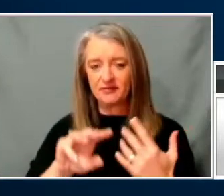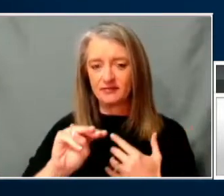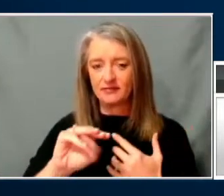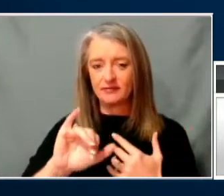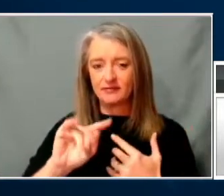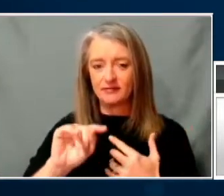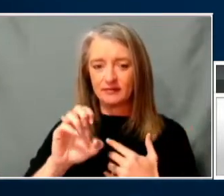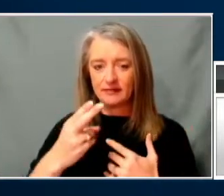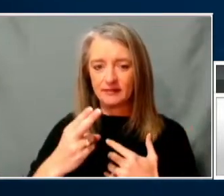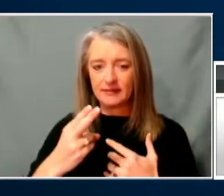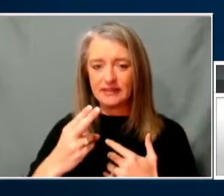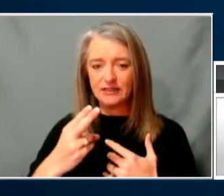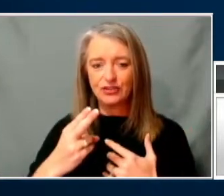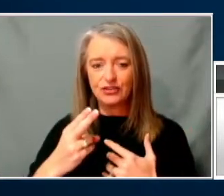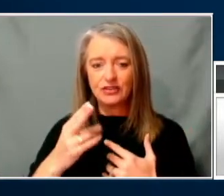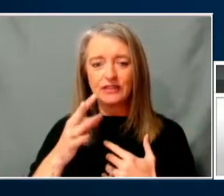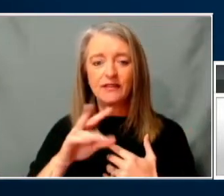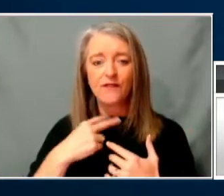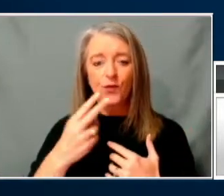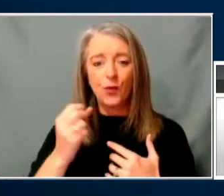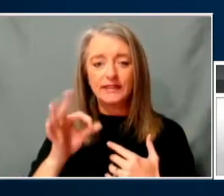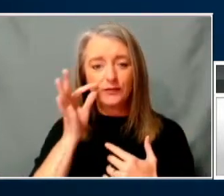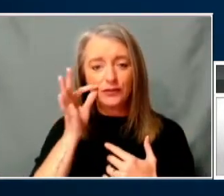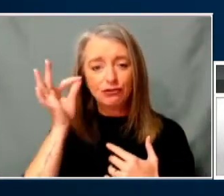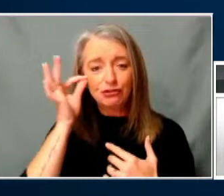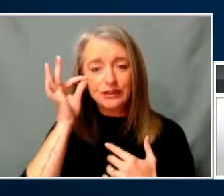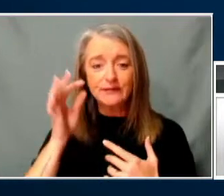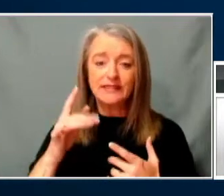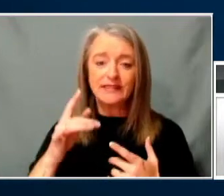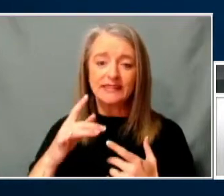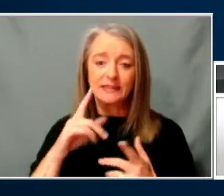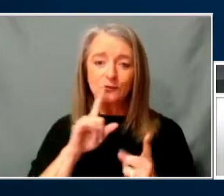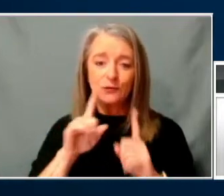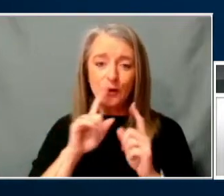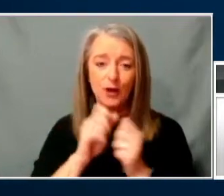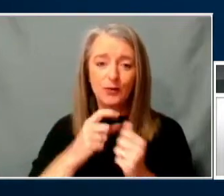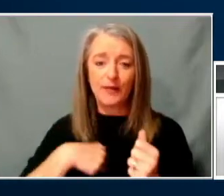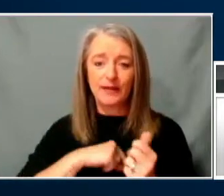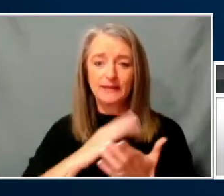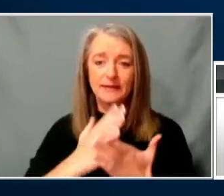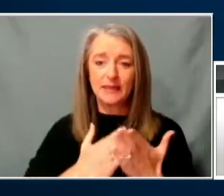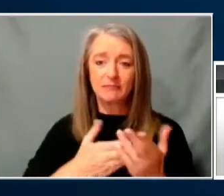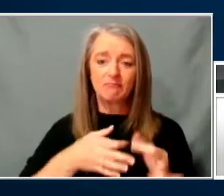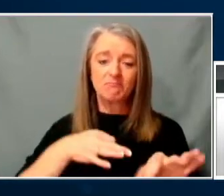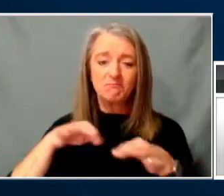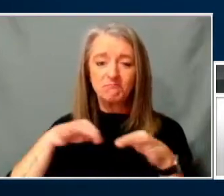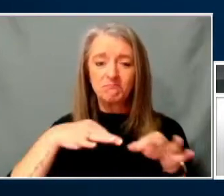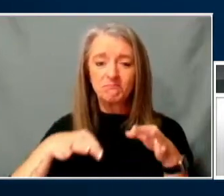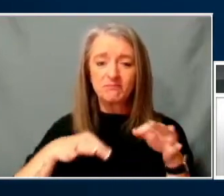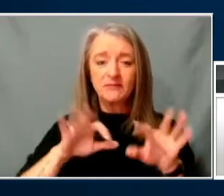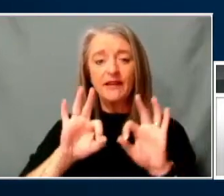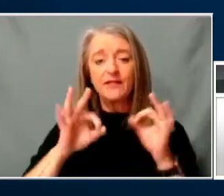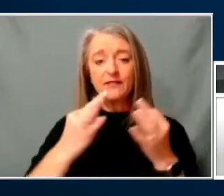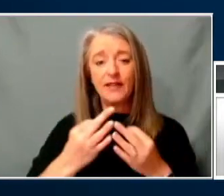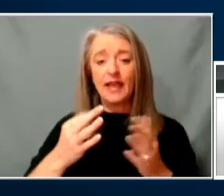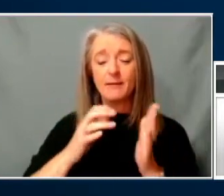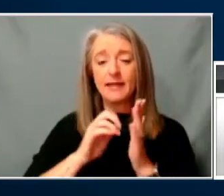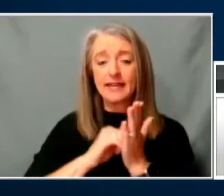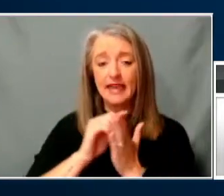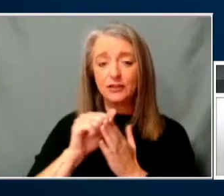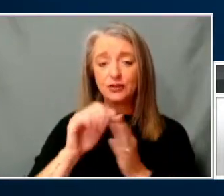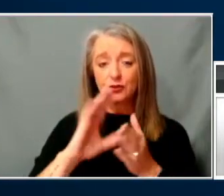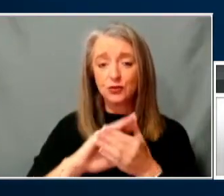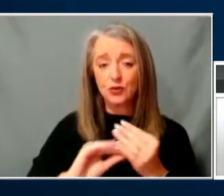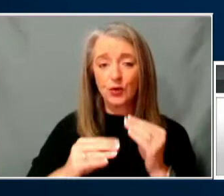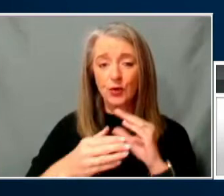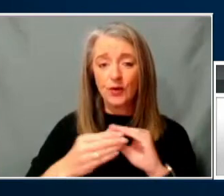voice of the Chiefs, came in and he talked to us a little bit and told us kind of his family cancer story, and then